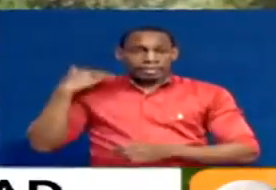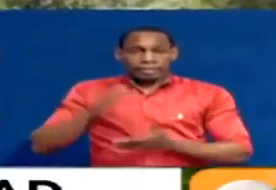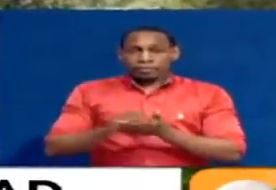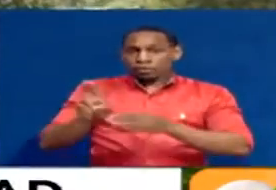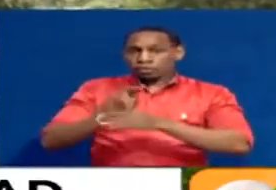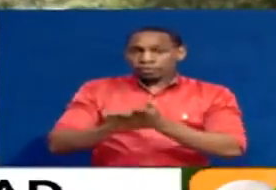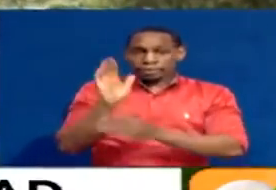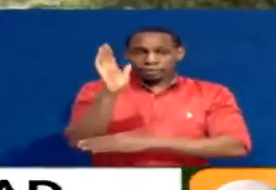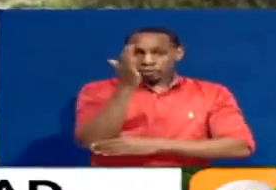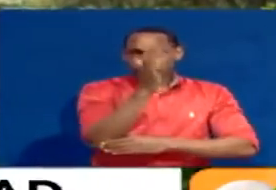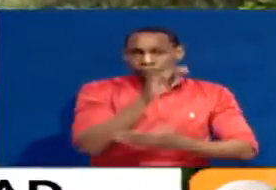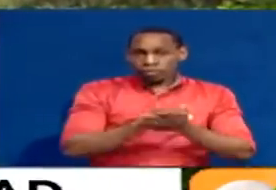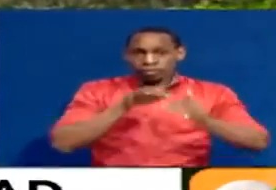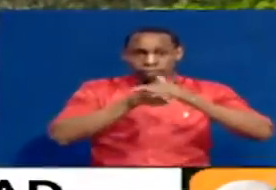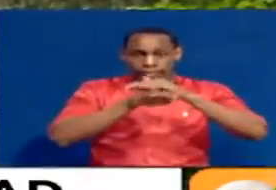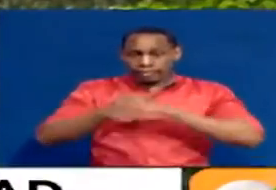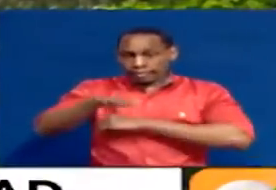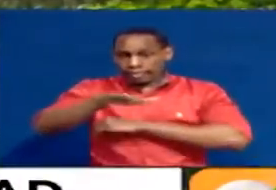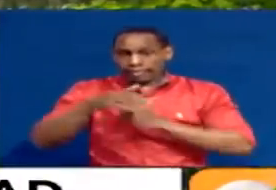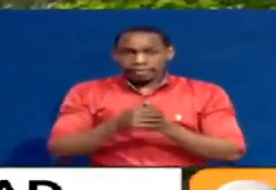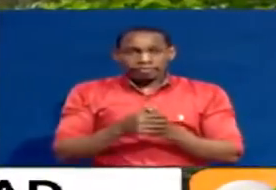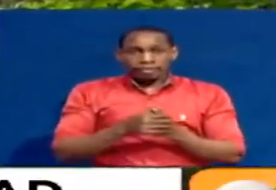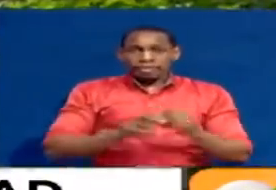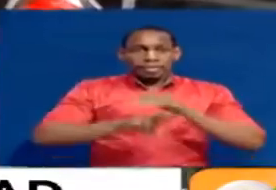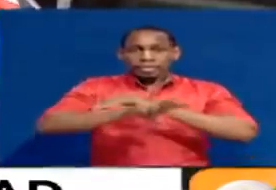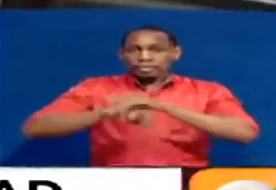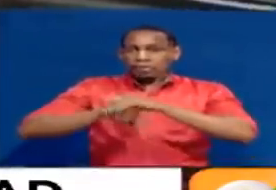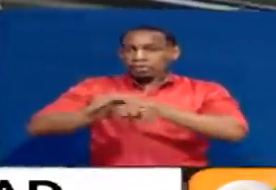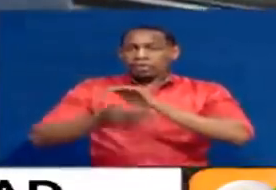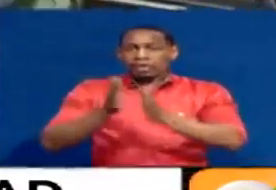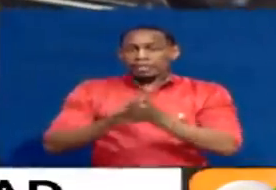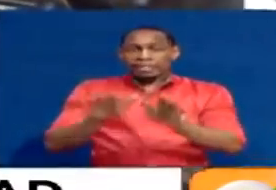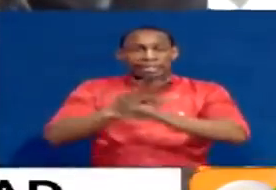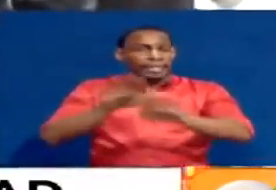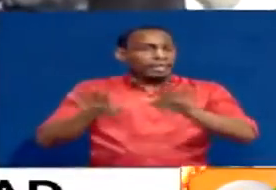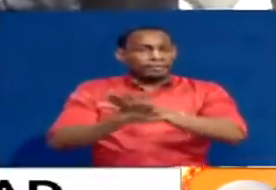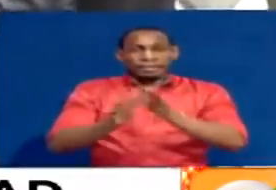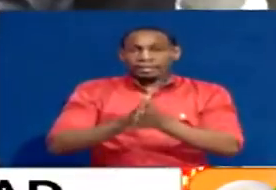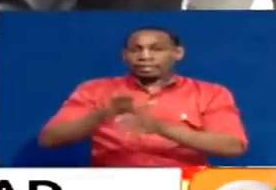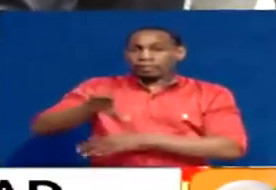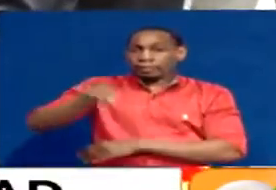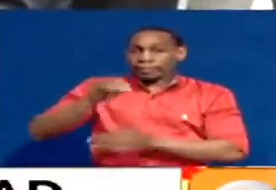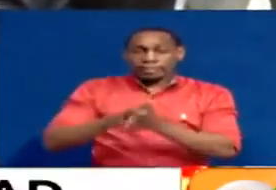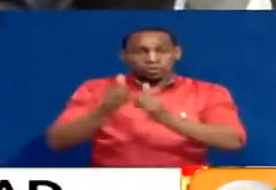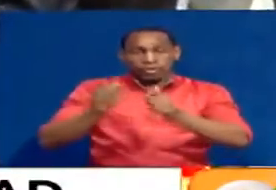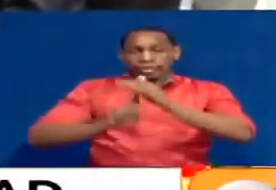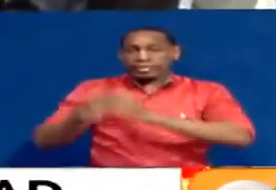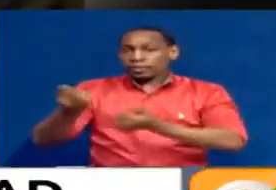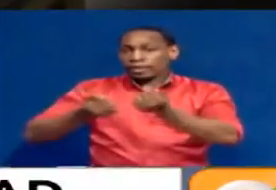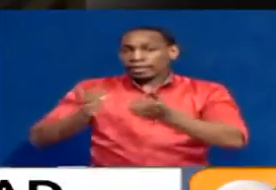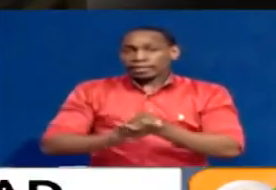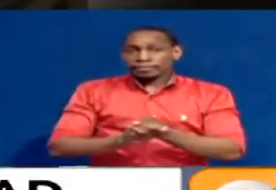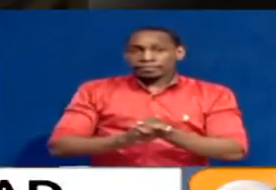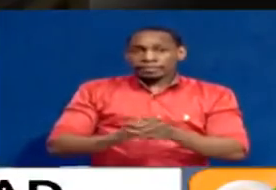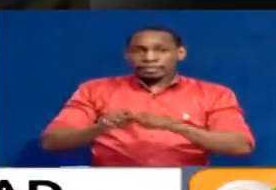possibly used the thick forest to access the area. Nothing was stolen, as all her items were found intact inside the car.